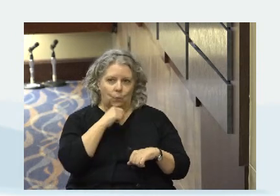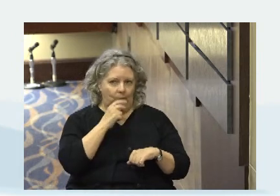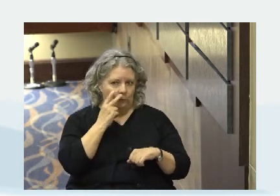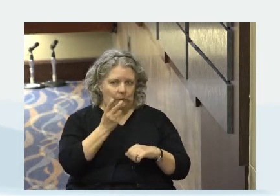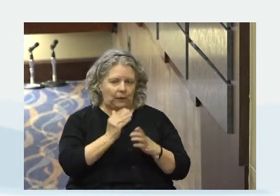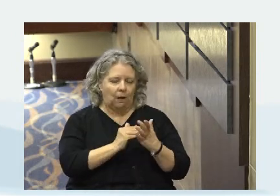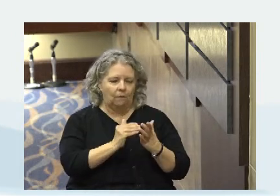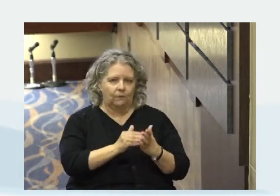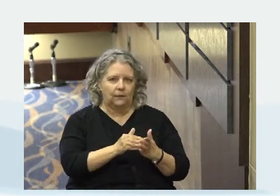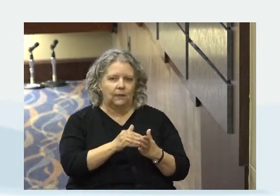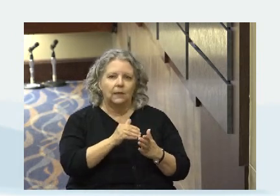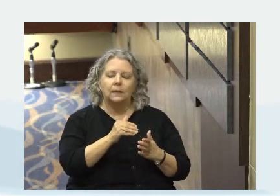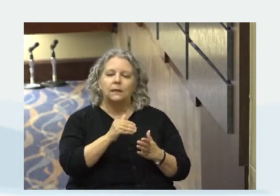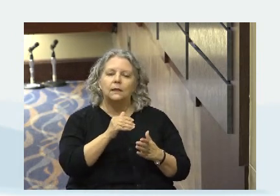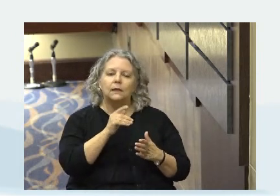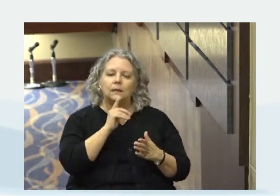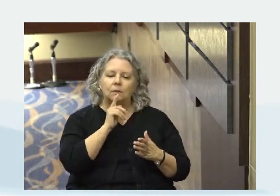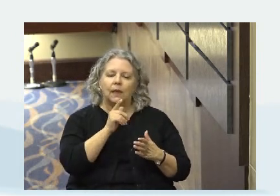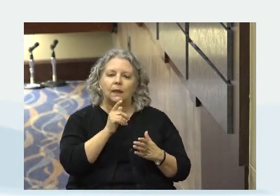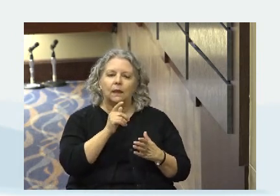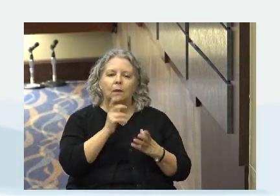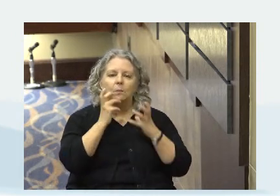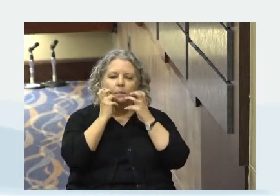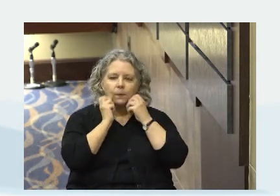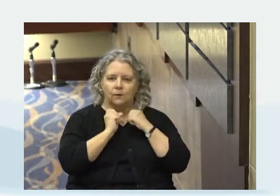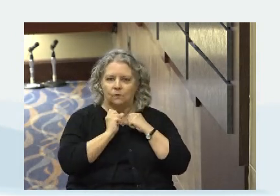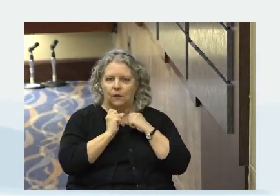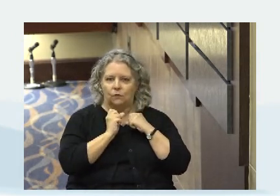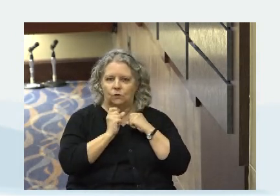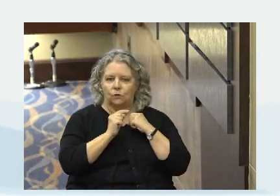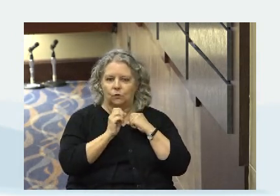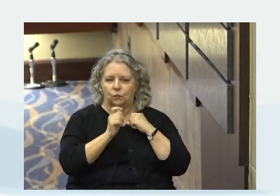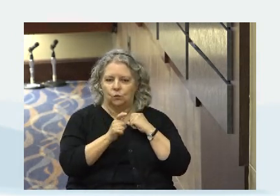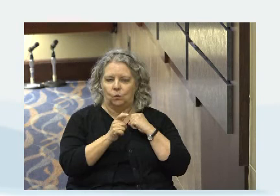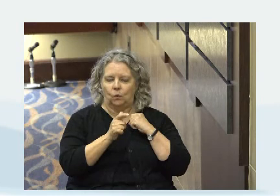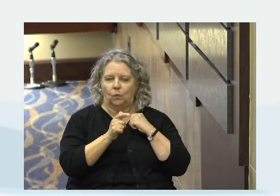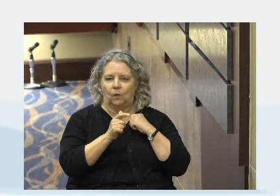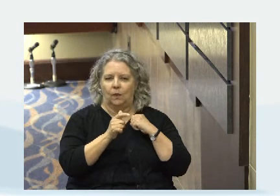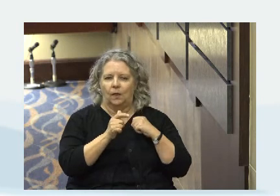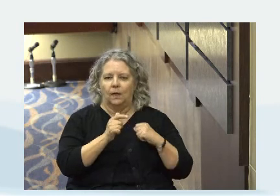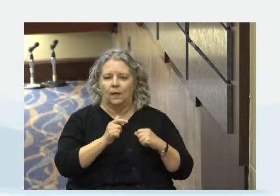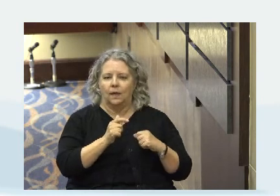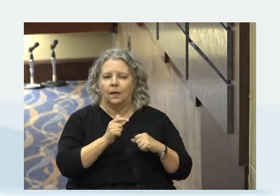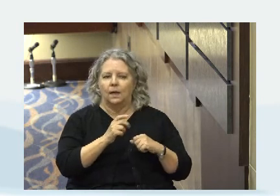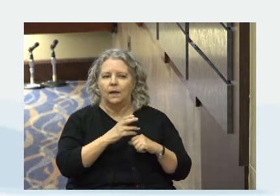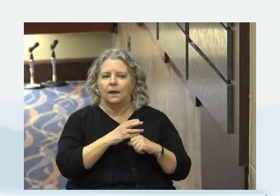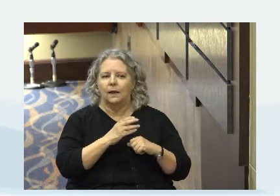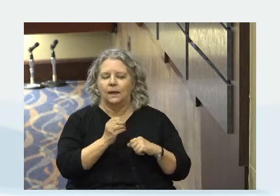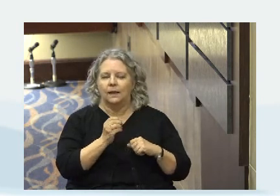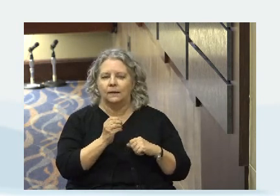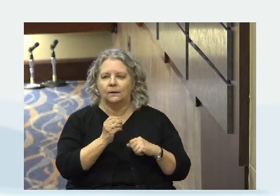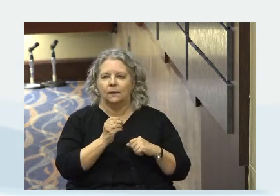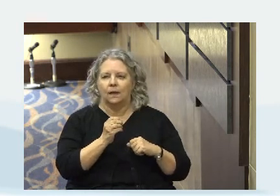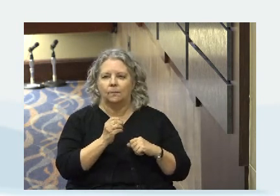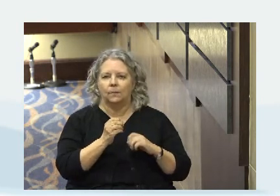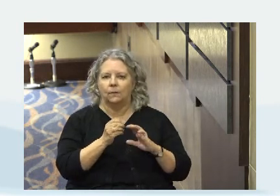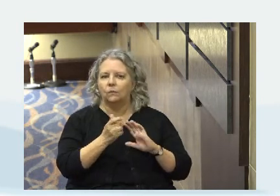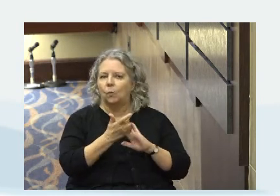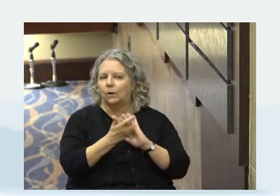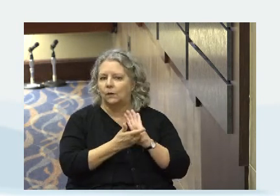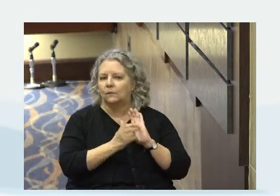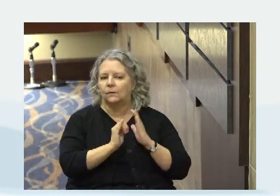It is a preservation tool in our zoning ordinance that does help protect some of